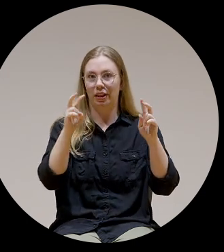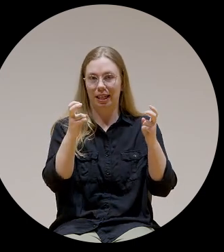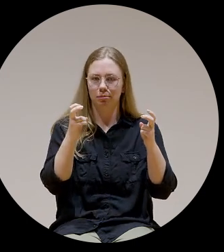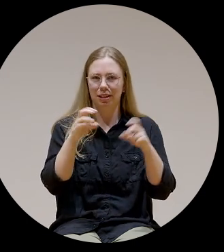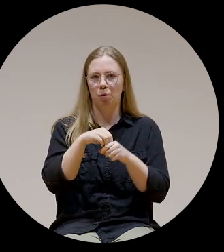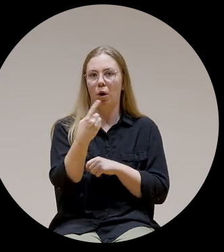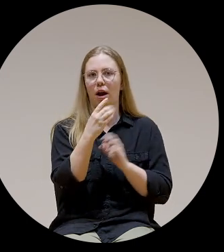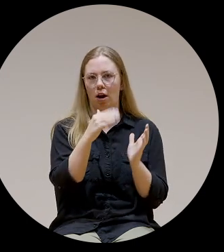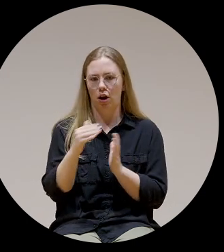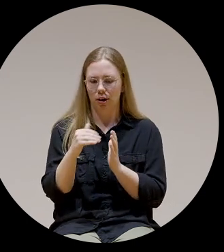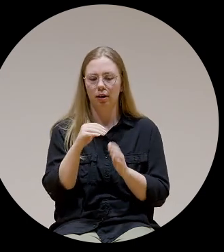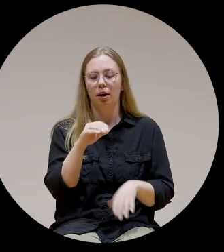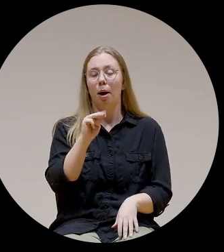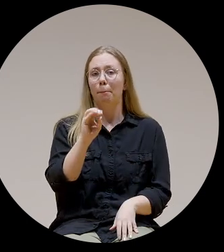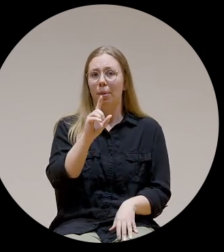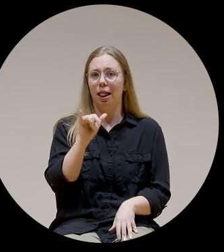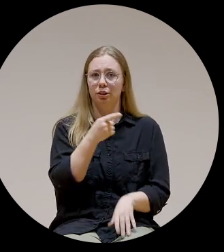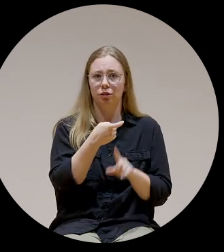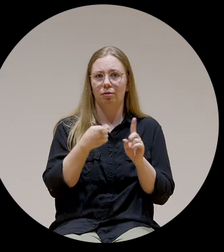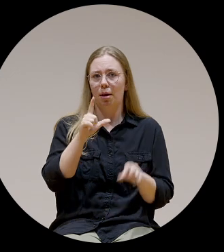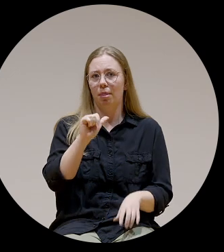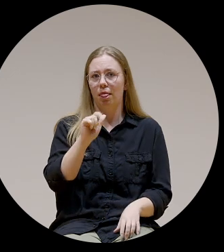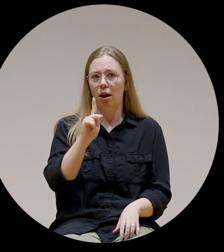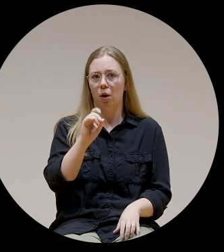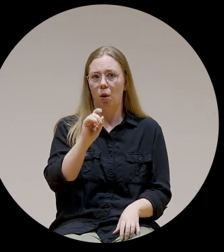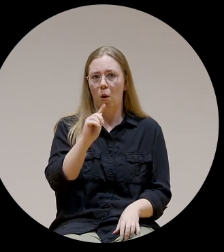is an artist of Lakota descent, and she